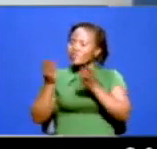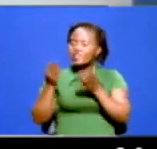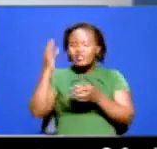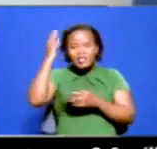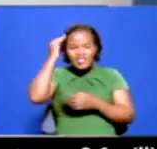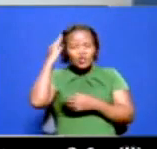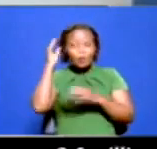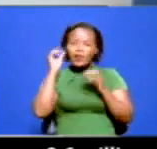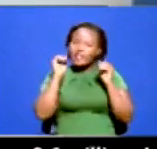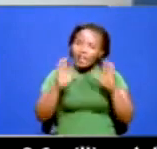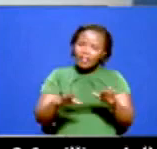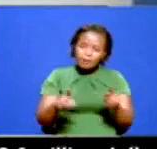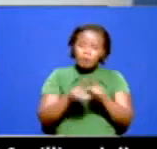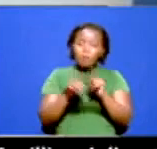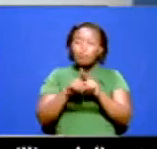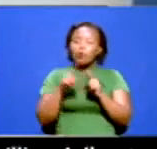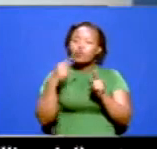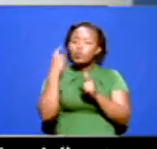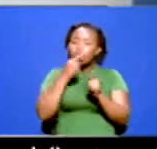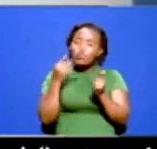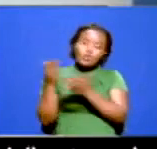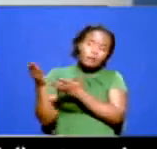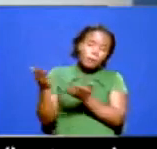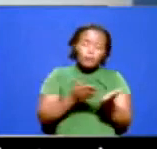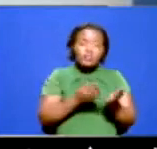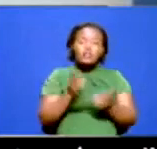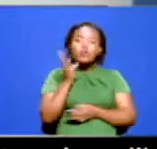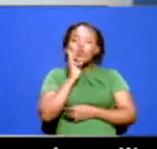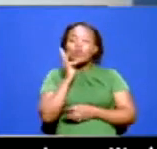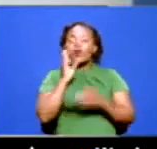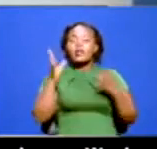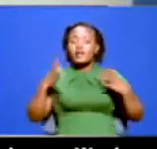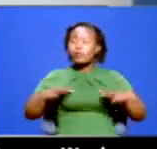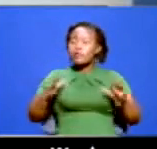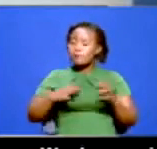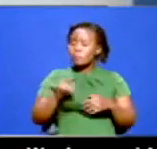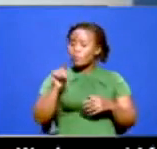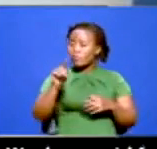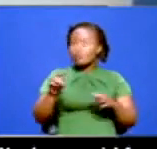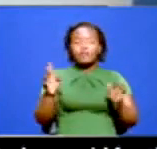are going to bring water to the people. And that is critically important.